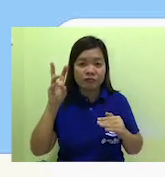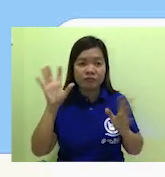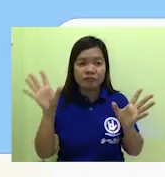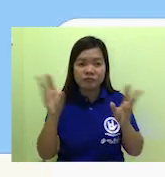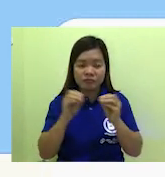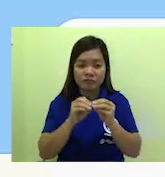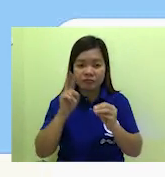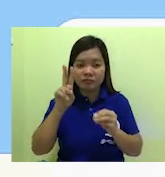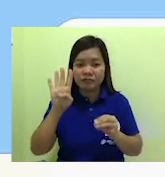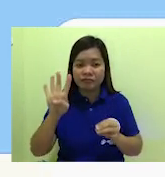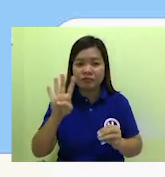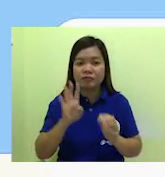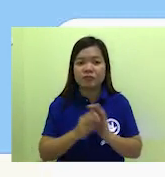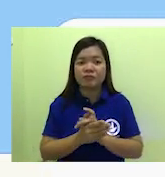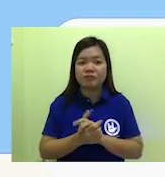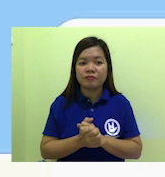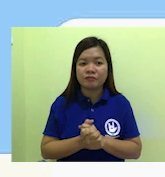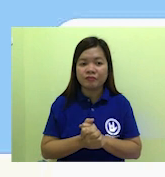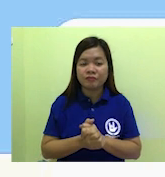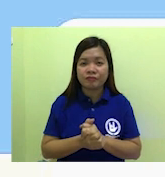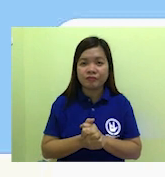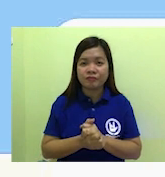6 plus 2B.